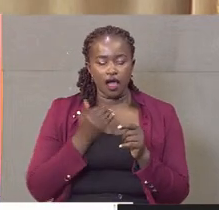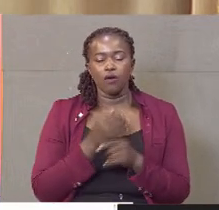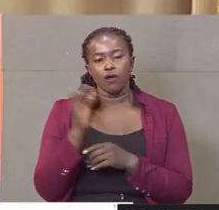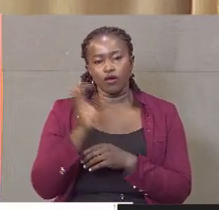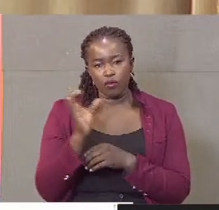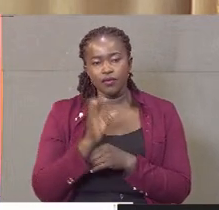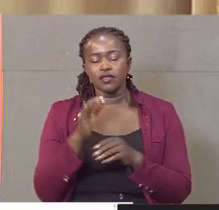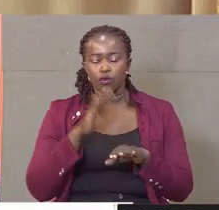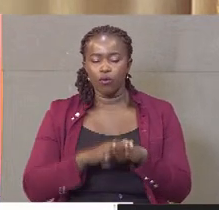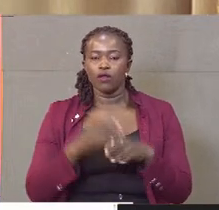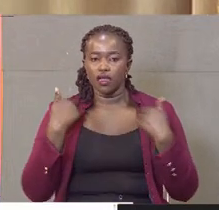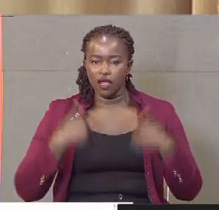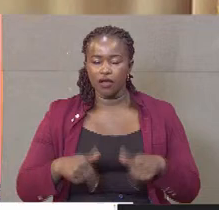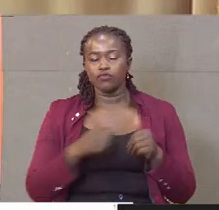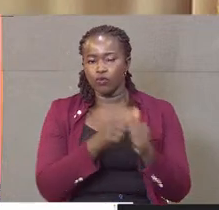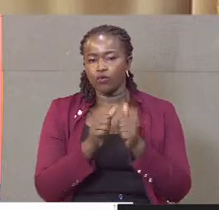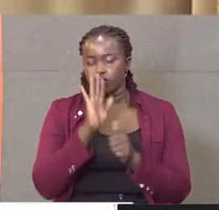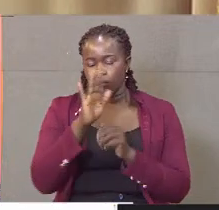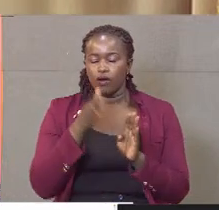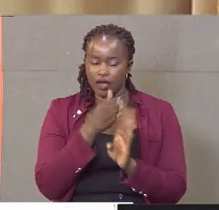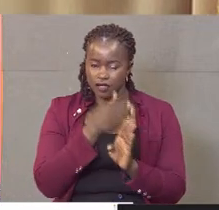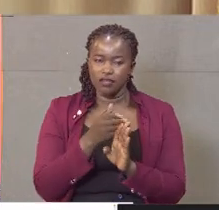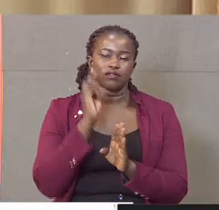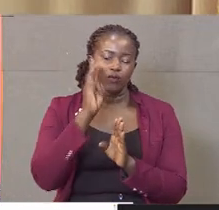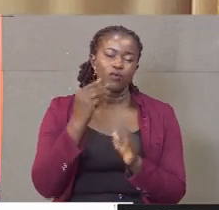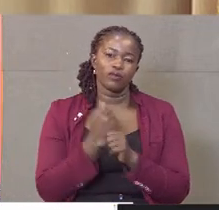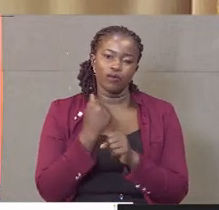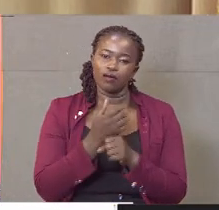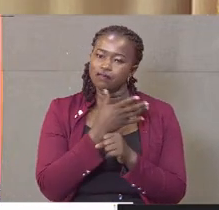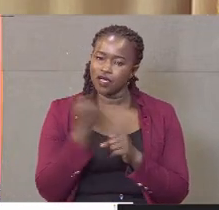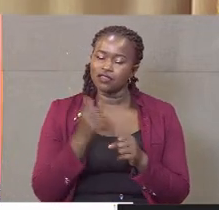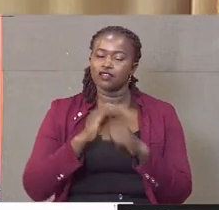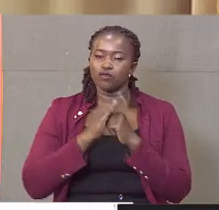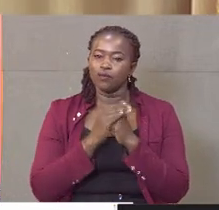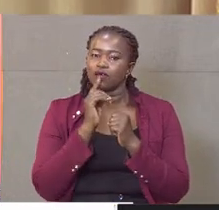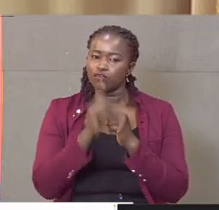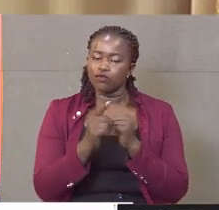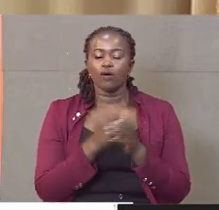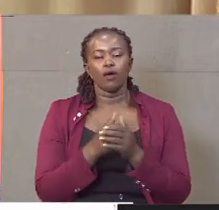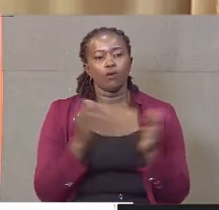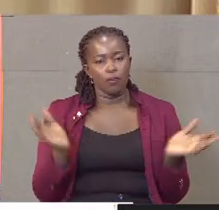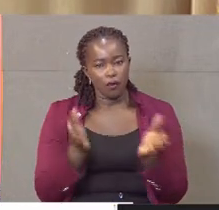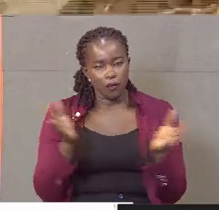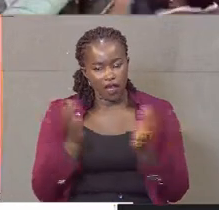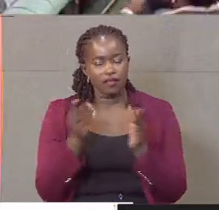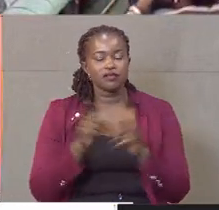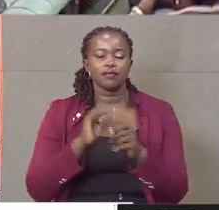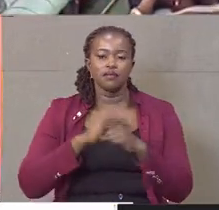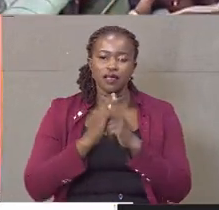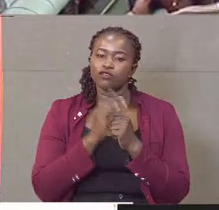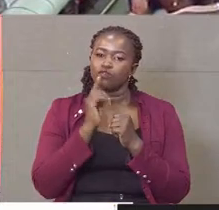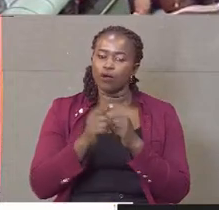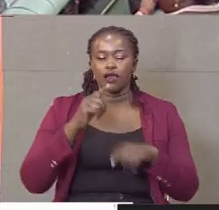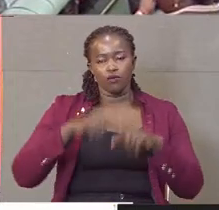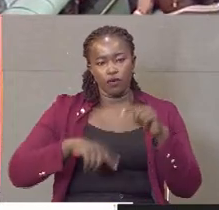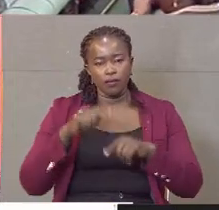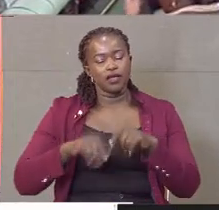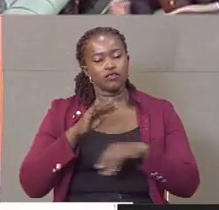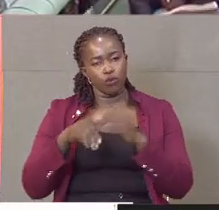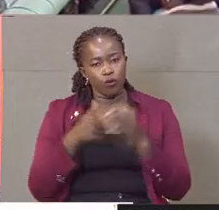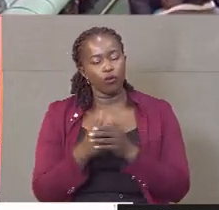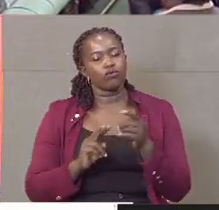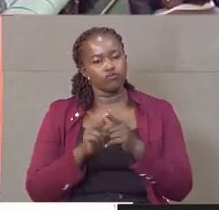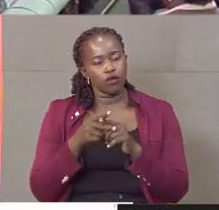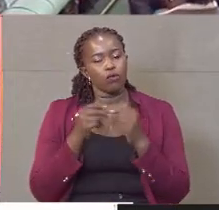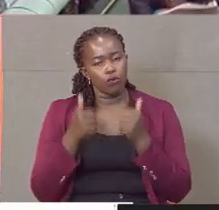on health, and with your guidance, we shall do our best to ensure that we provide and ensure that the equipments are all maintained. And